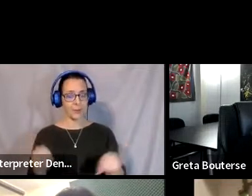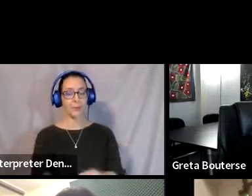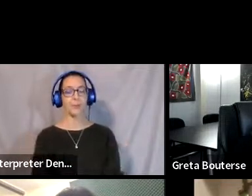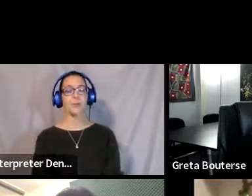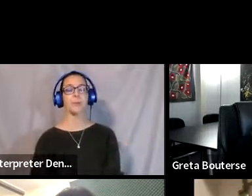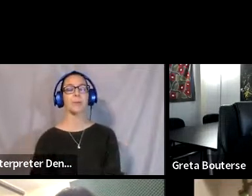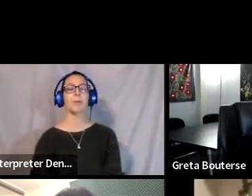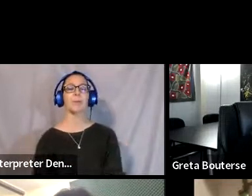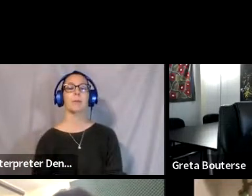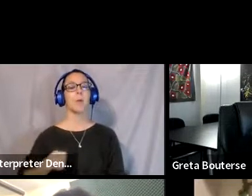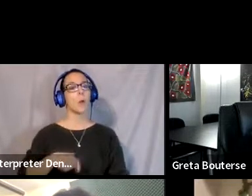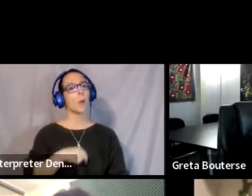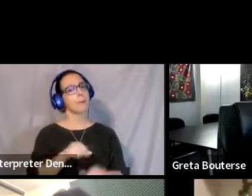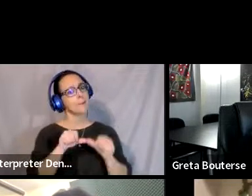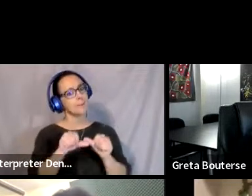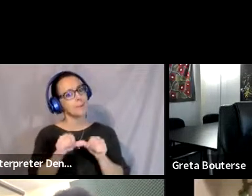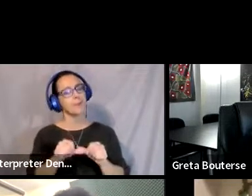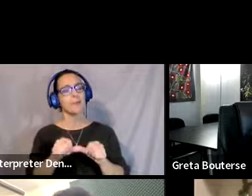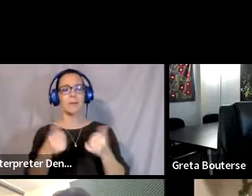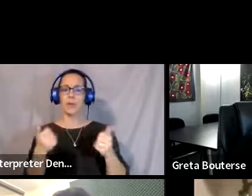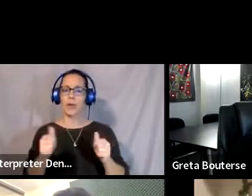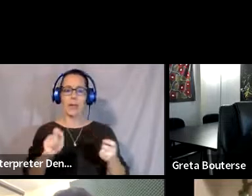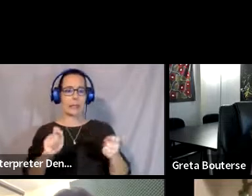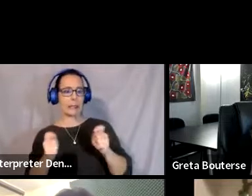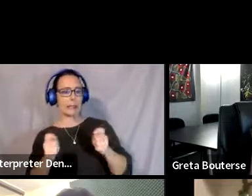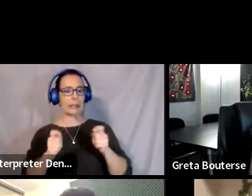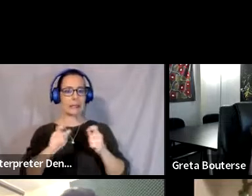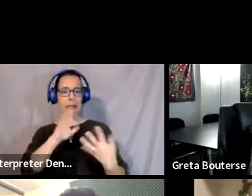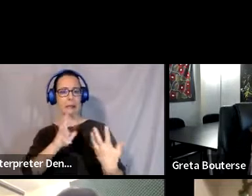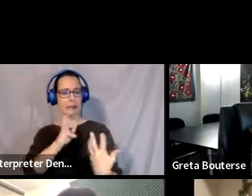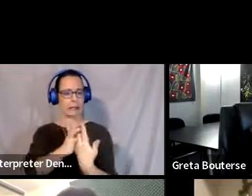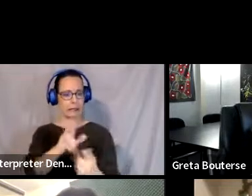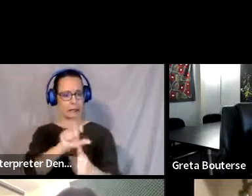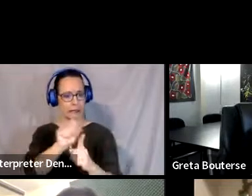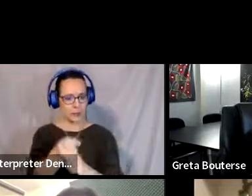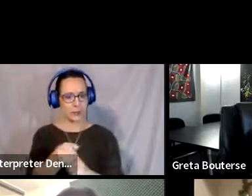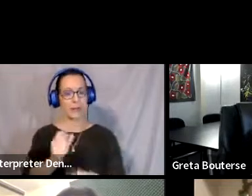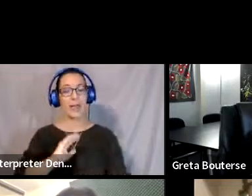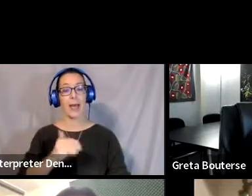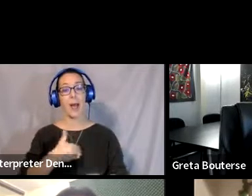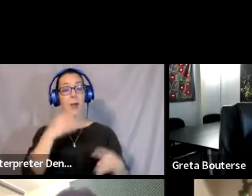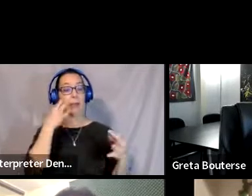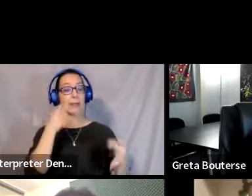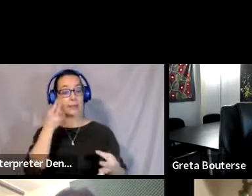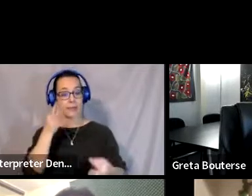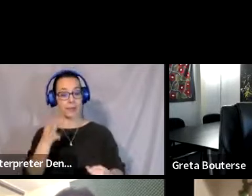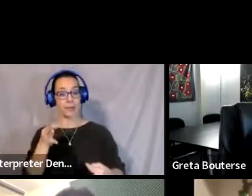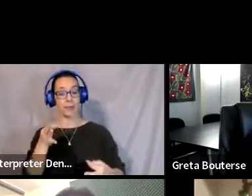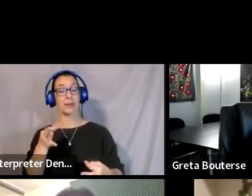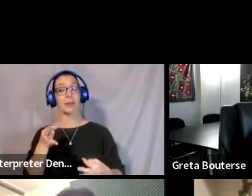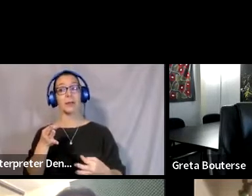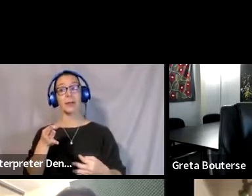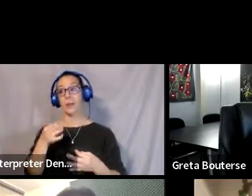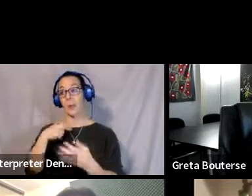we continue to adapt as best we can. The decision tree from the county